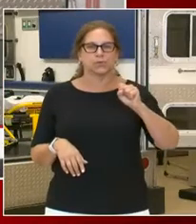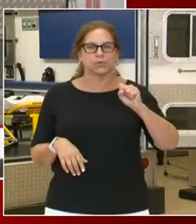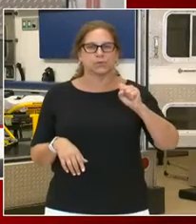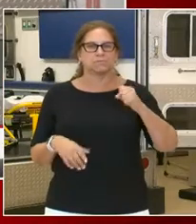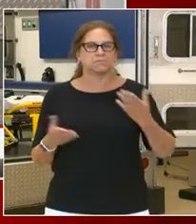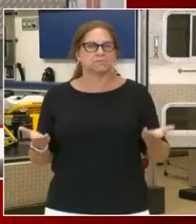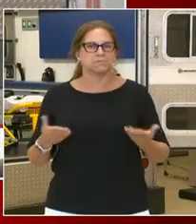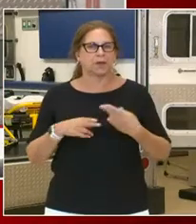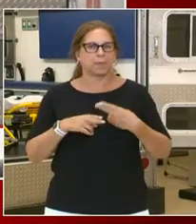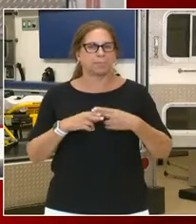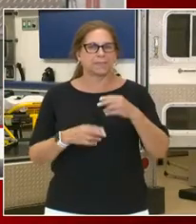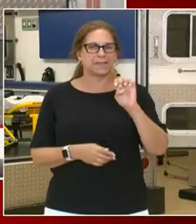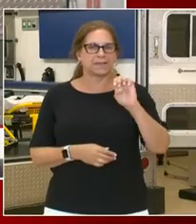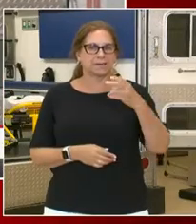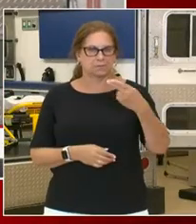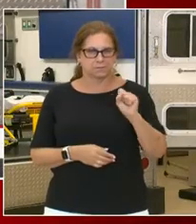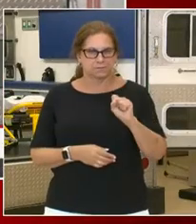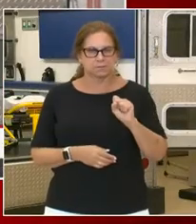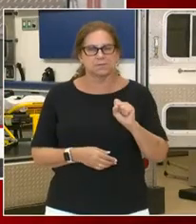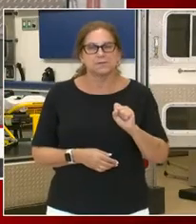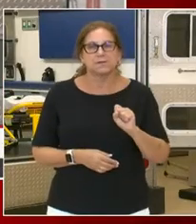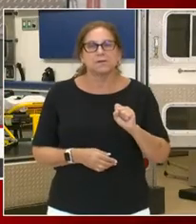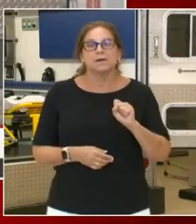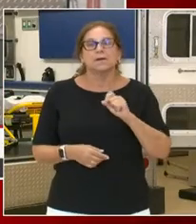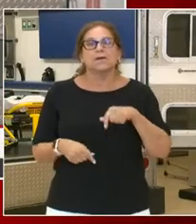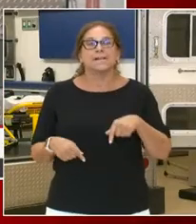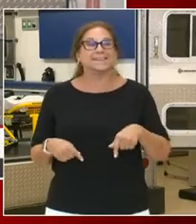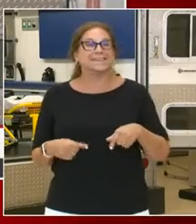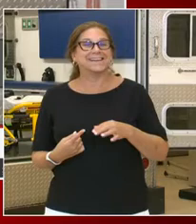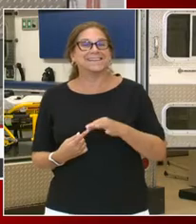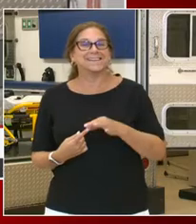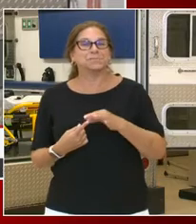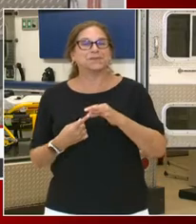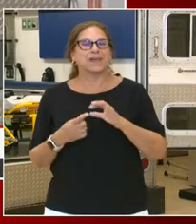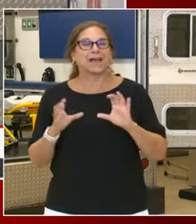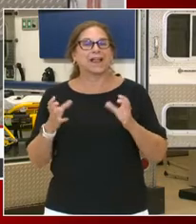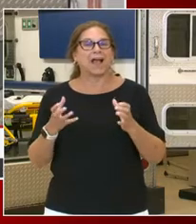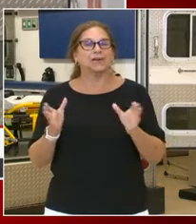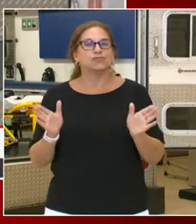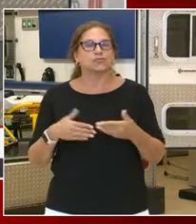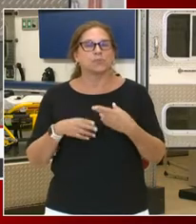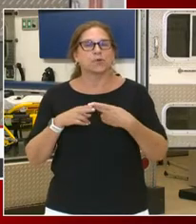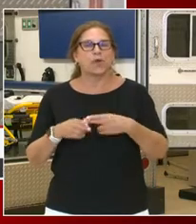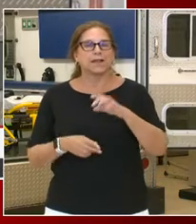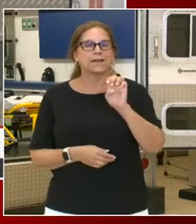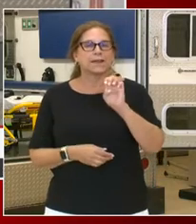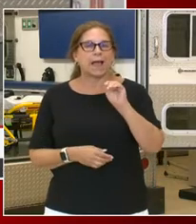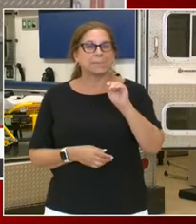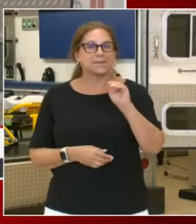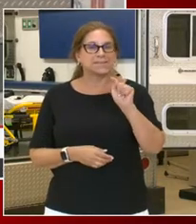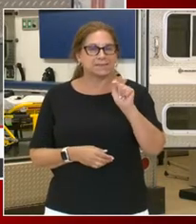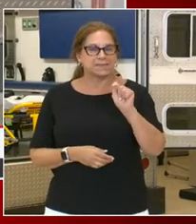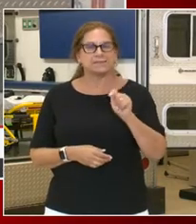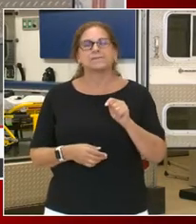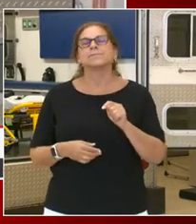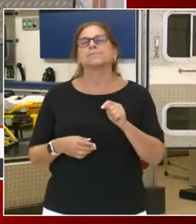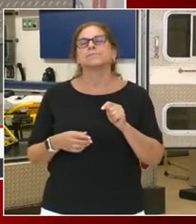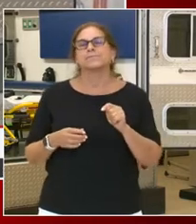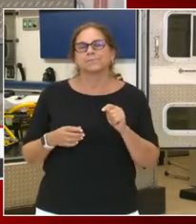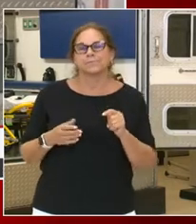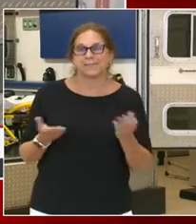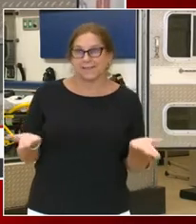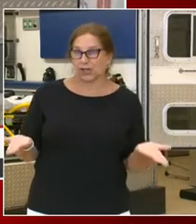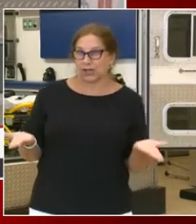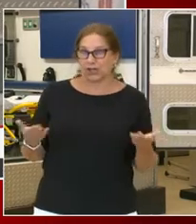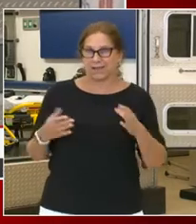special classroom, EMT preparedness classroom, and this just reflects the many ways that Mayor Bowser's education